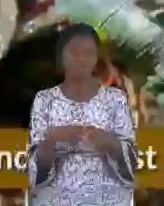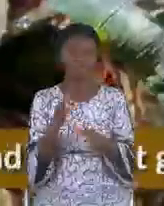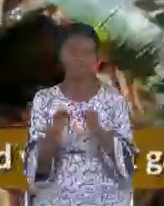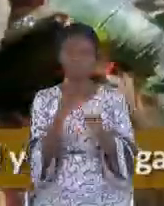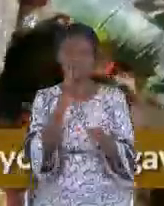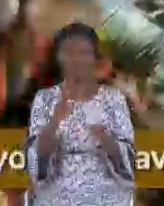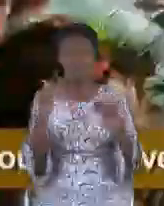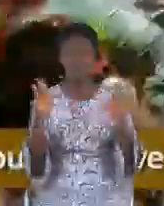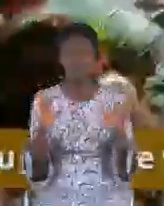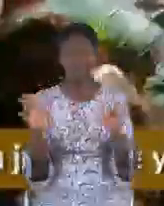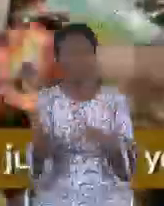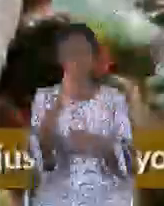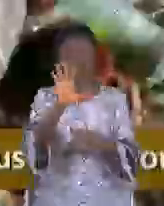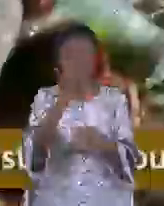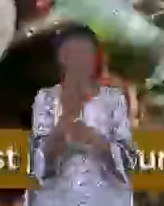wave your hand.